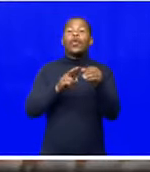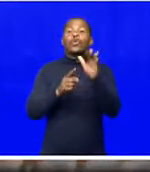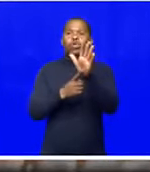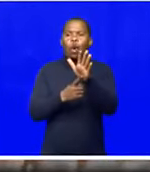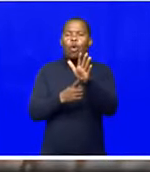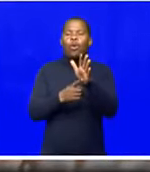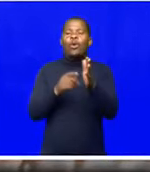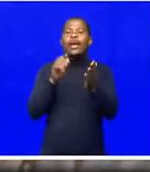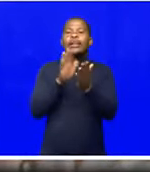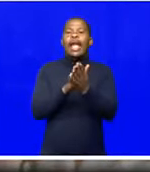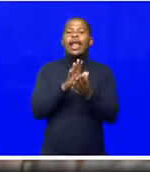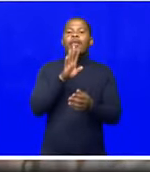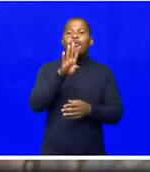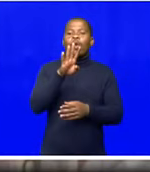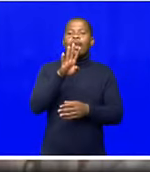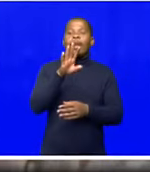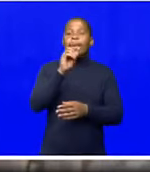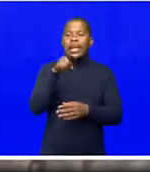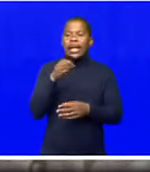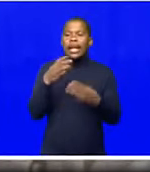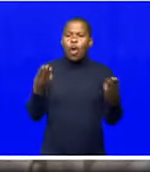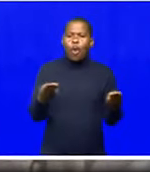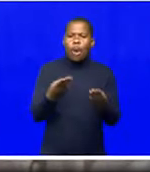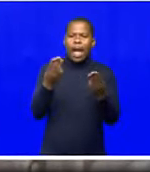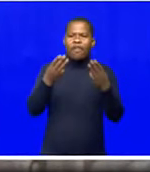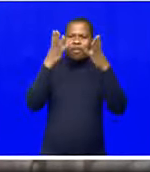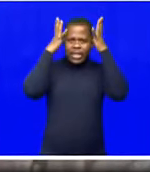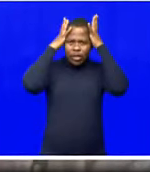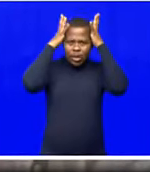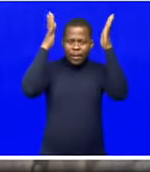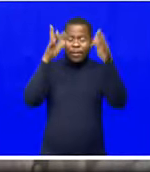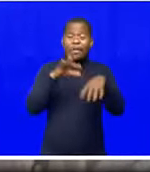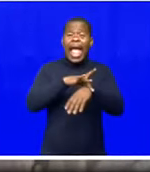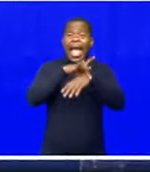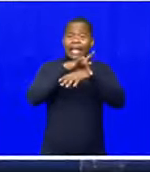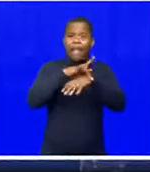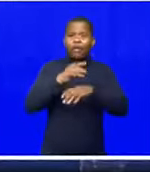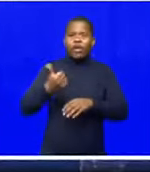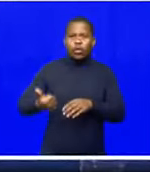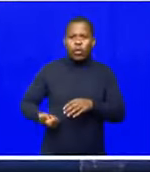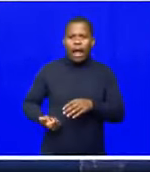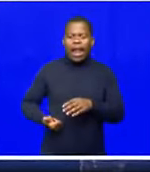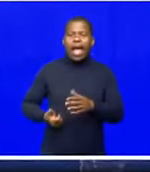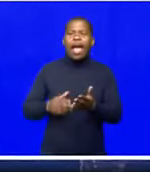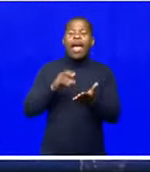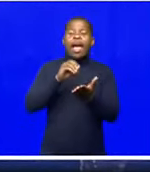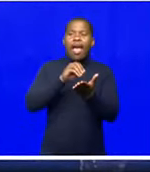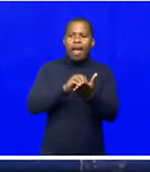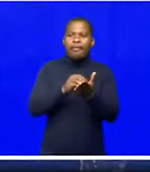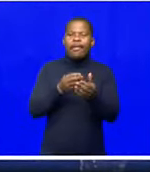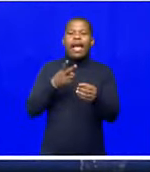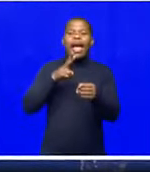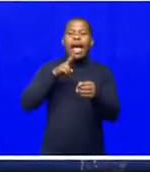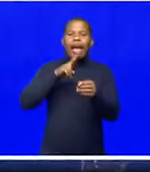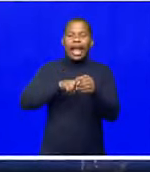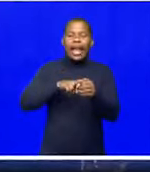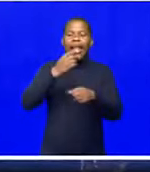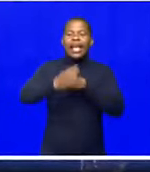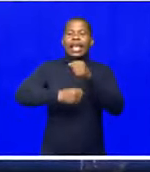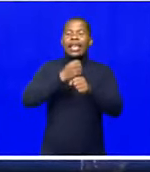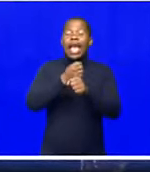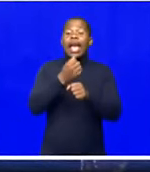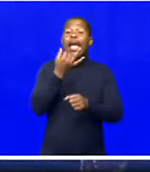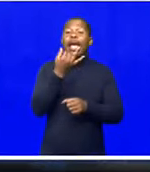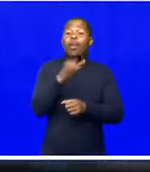14% of the population were living with diabetes, and the prevalence projected to double by